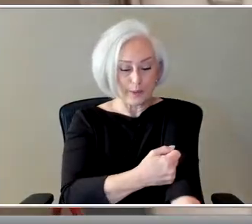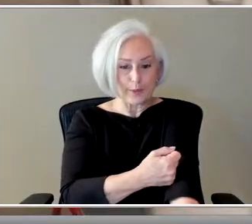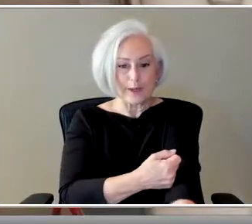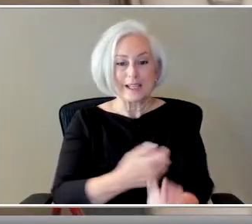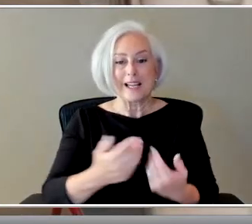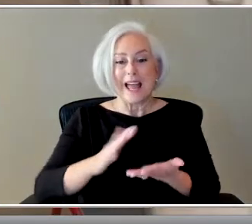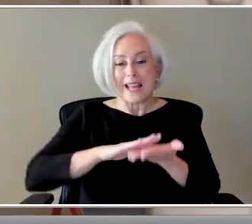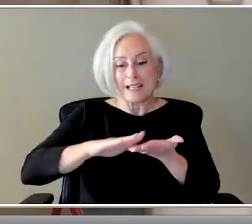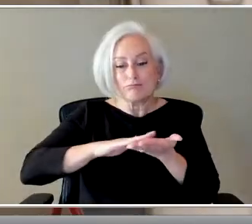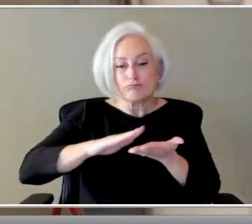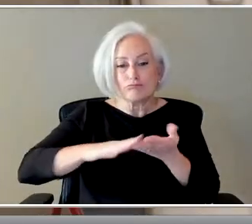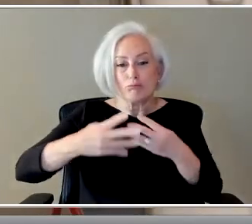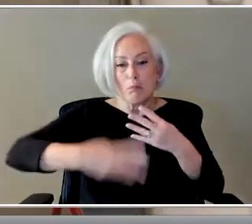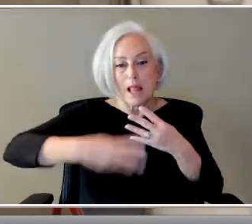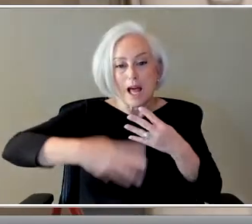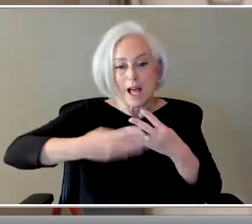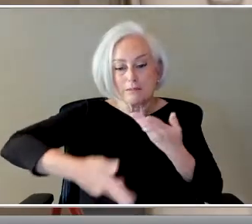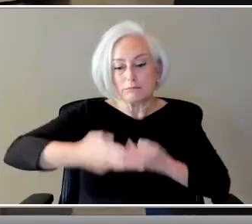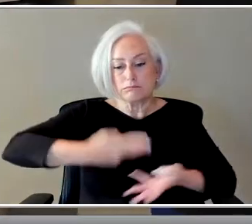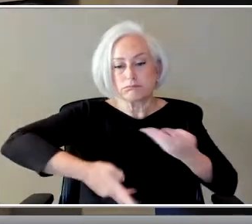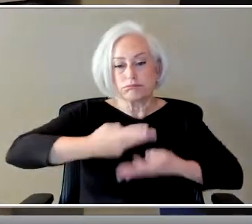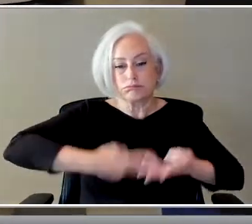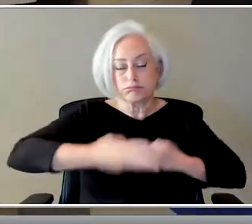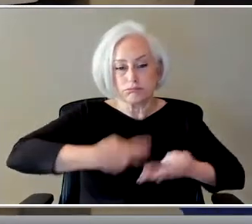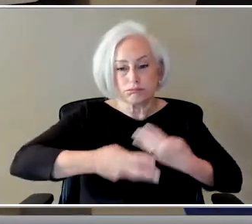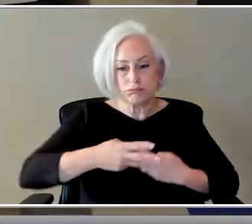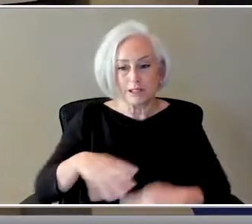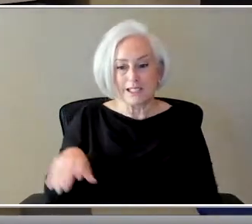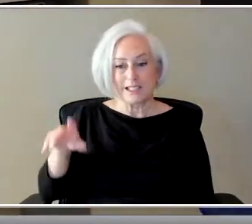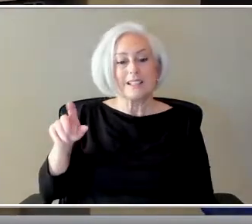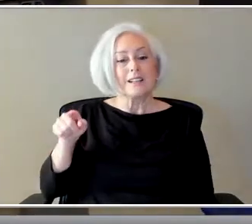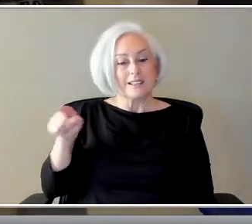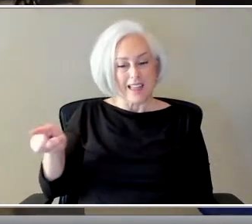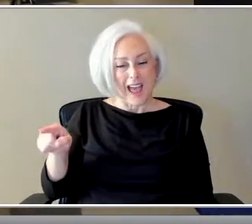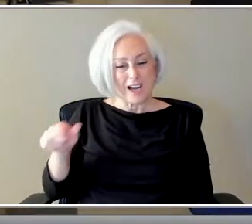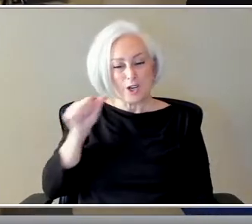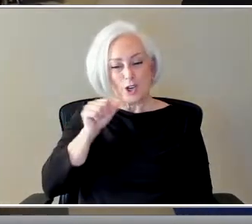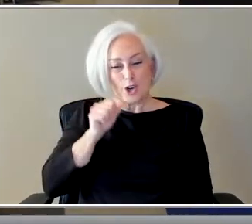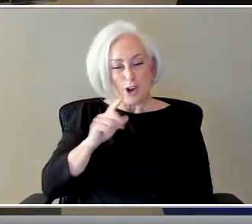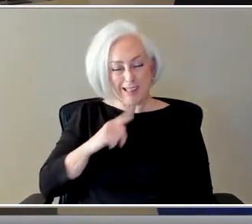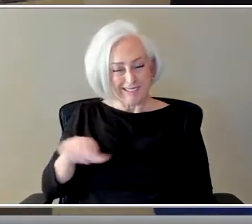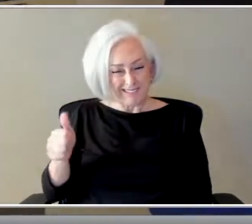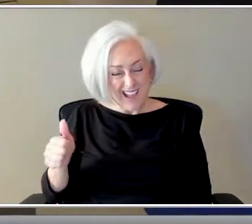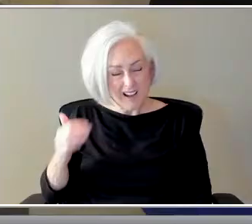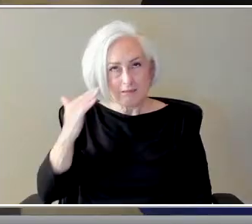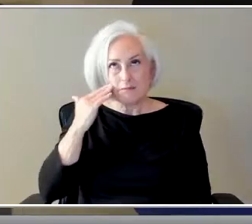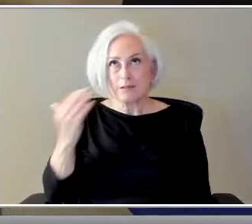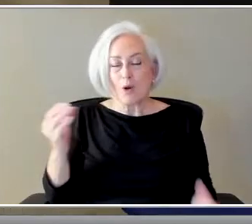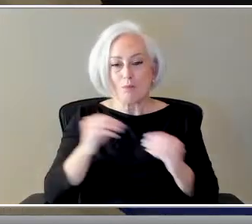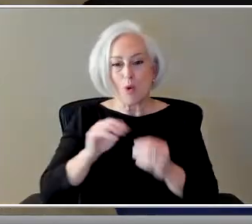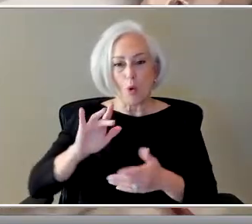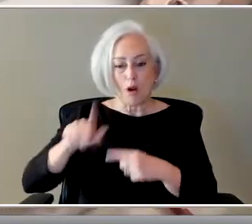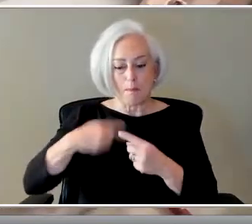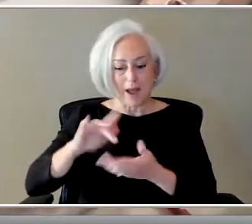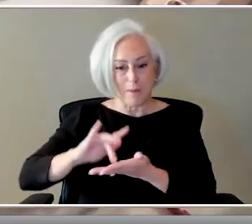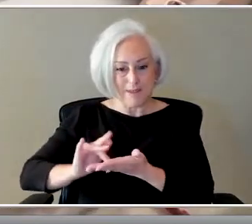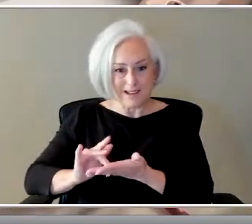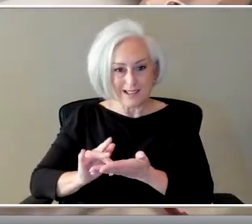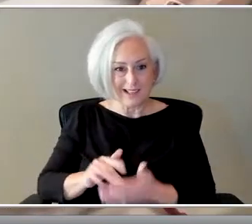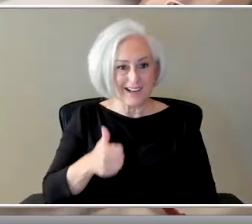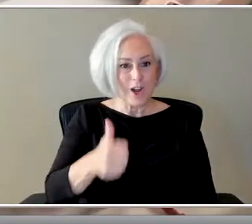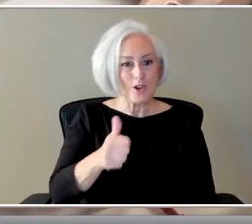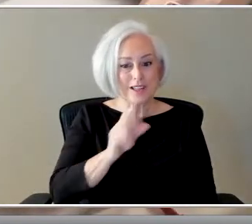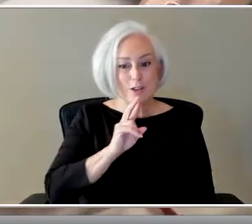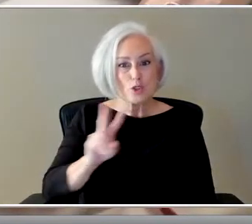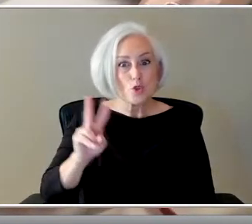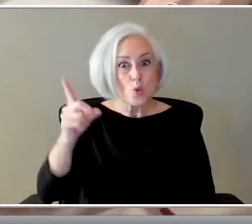Bell knows more about science and medicine than anyone her age should. When I was 2.5, I got diagnosed with it. She's had plenty